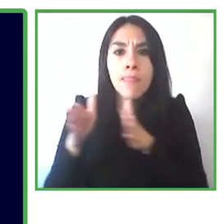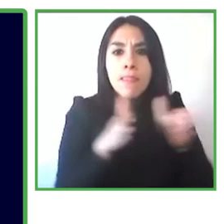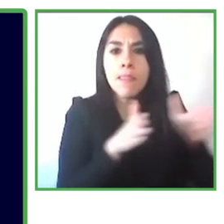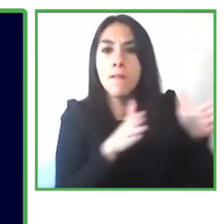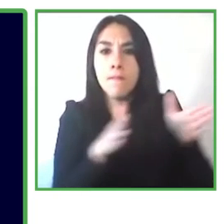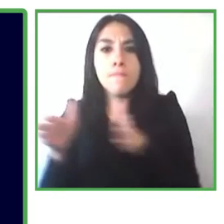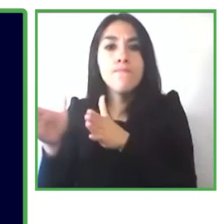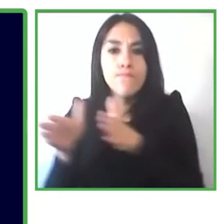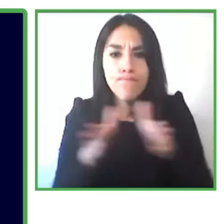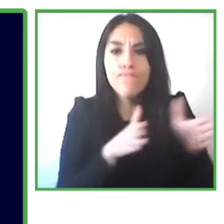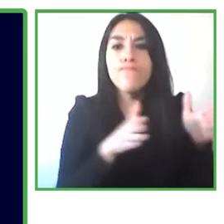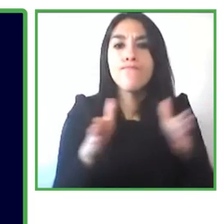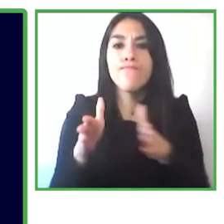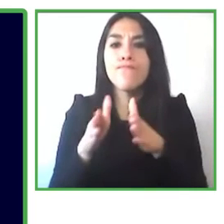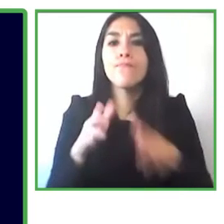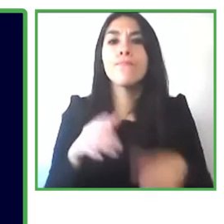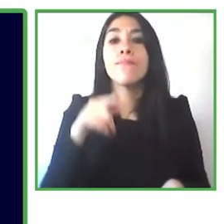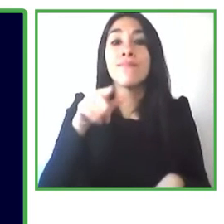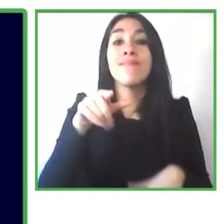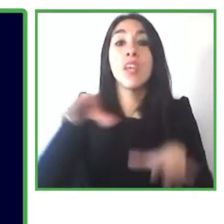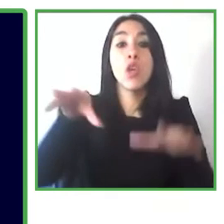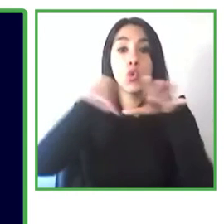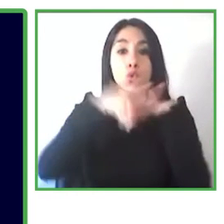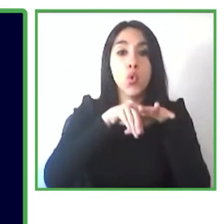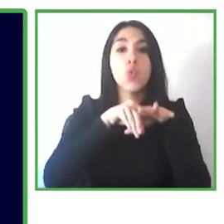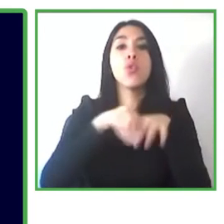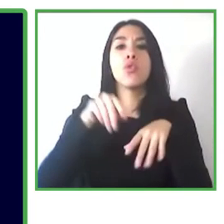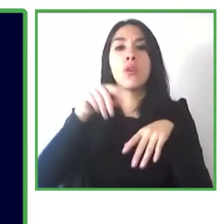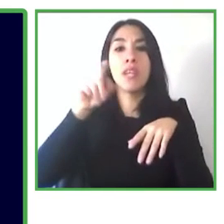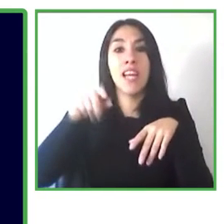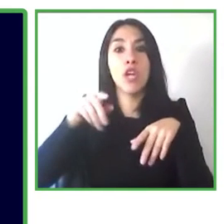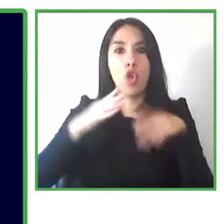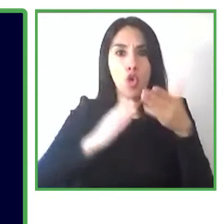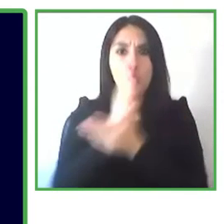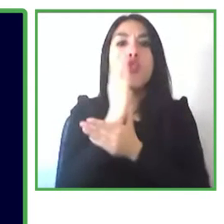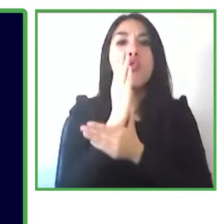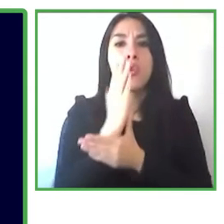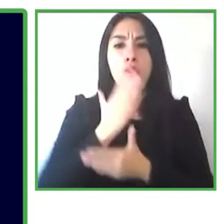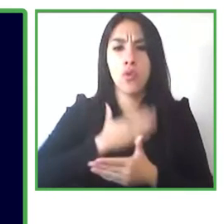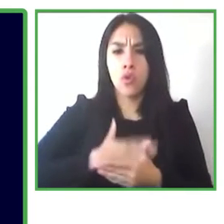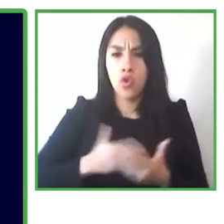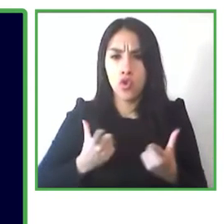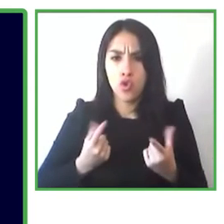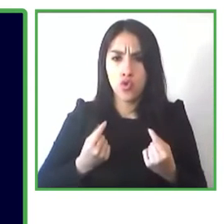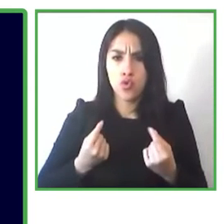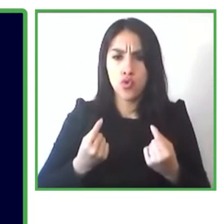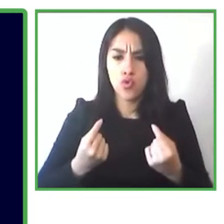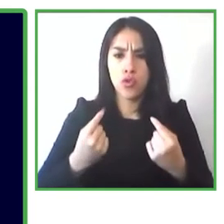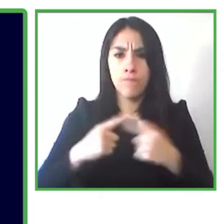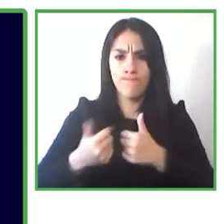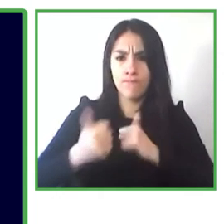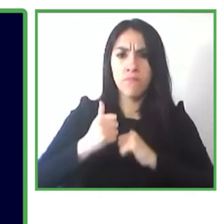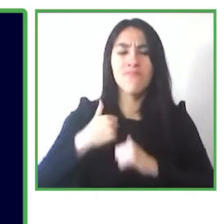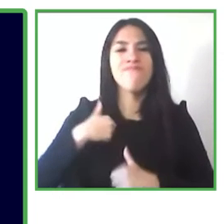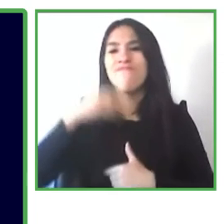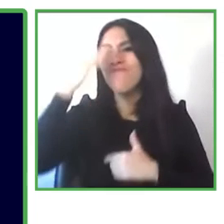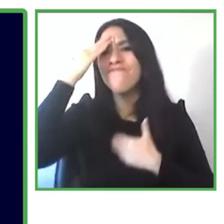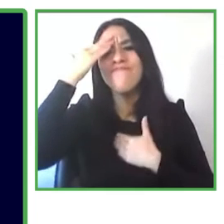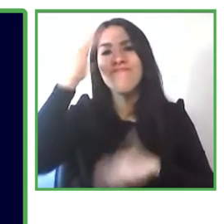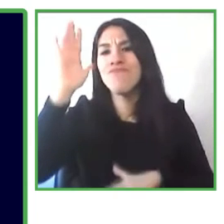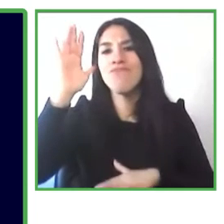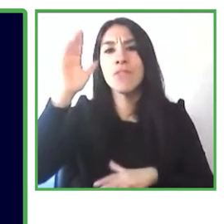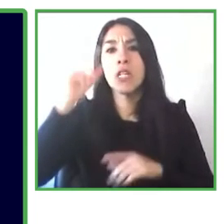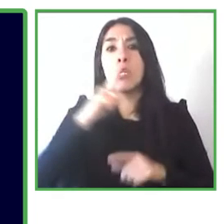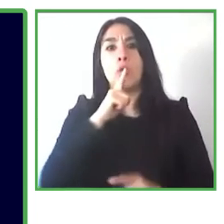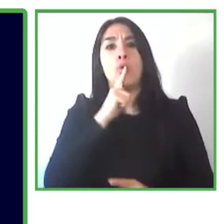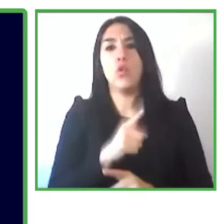actually had to do. And they did not know if what they were doing was correct or not. They needed to know that